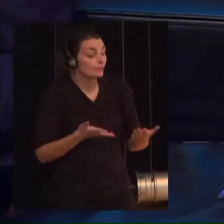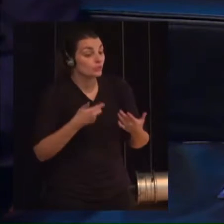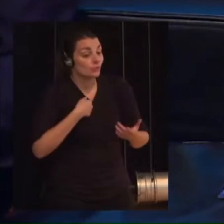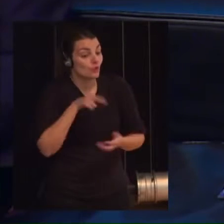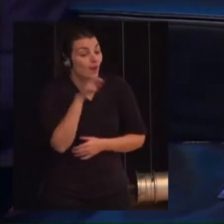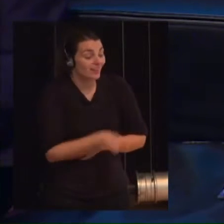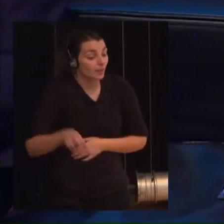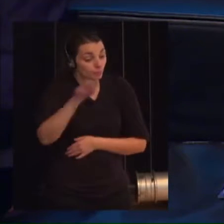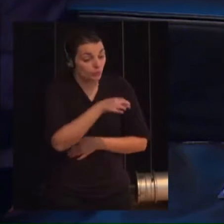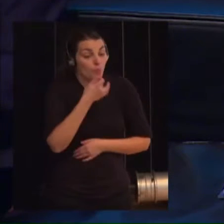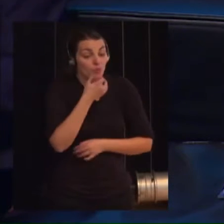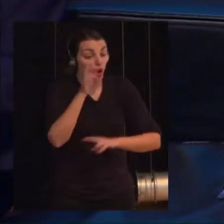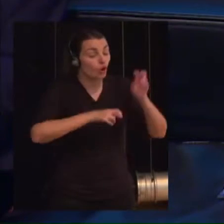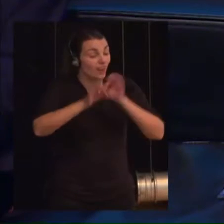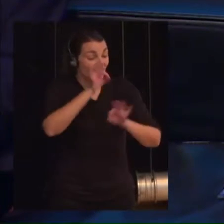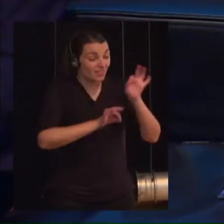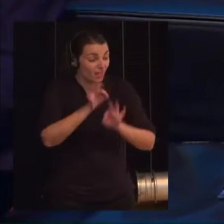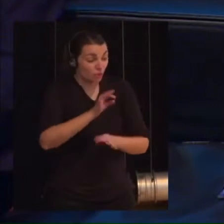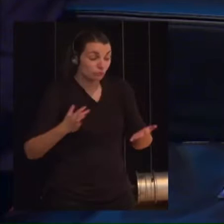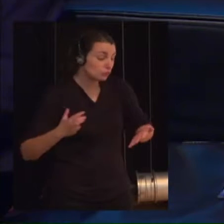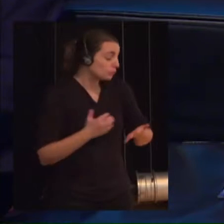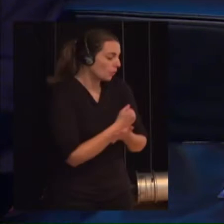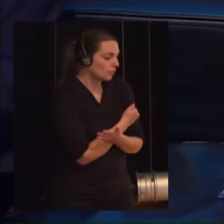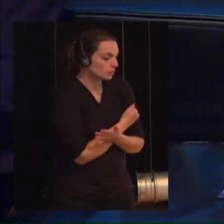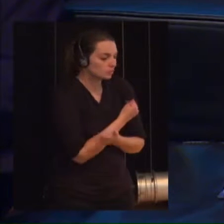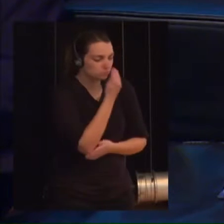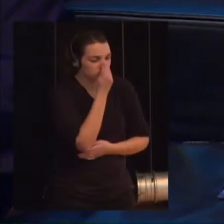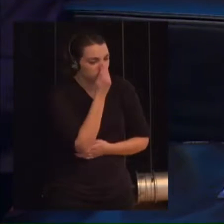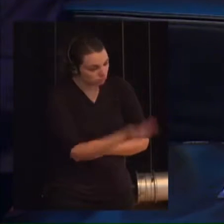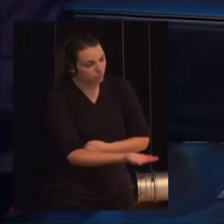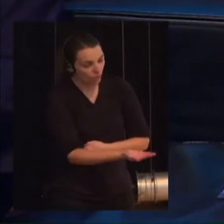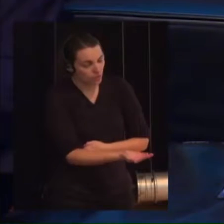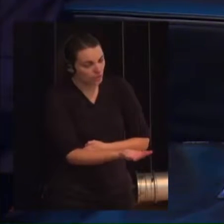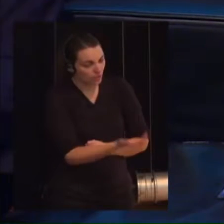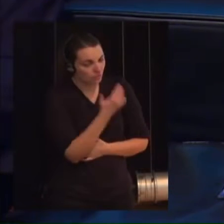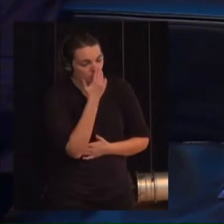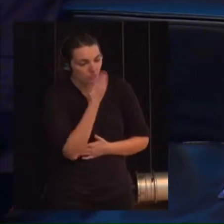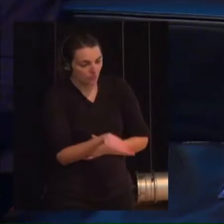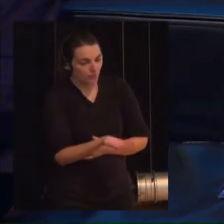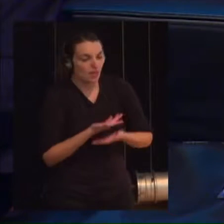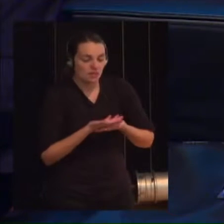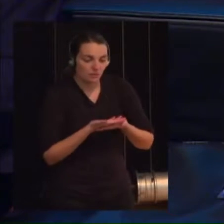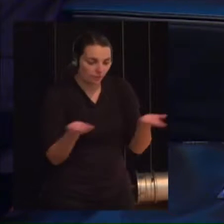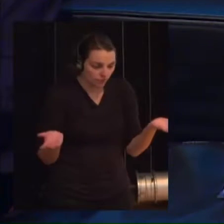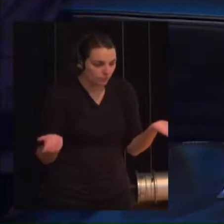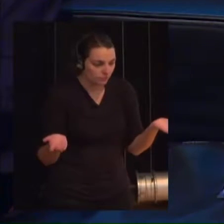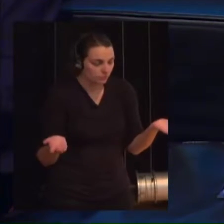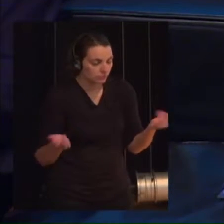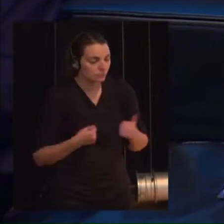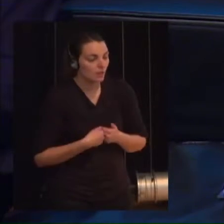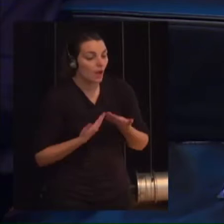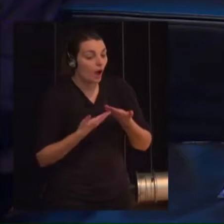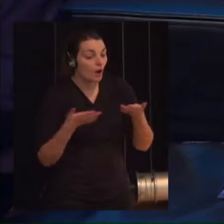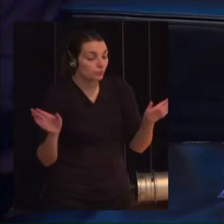organizations that kind of sort of honesty and warts and all kind of openness is